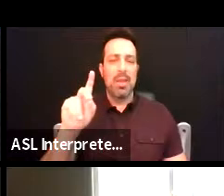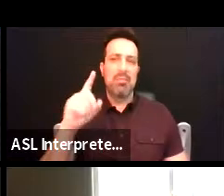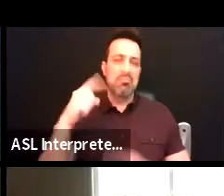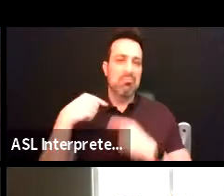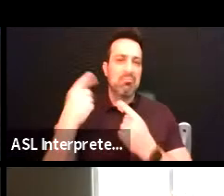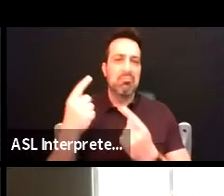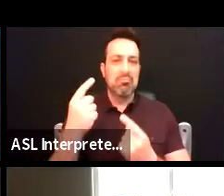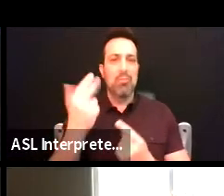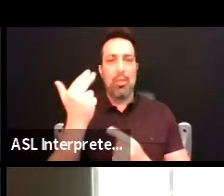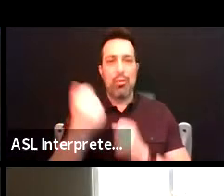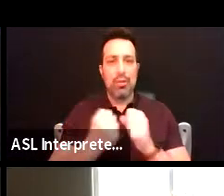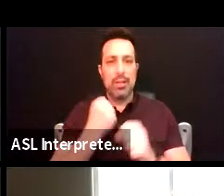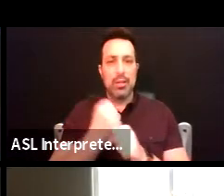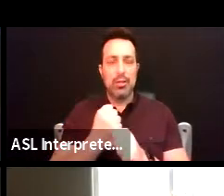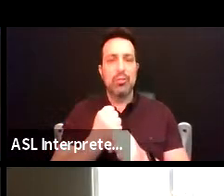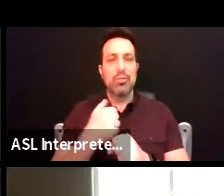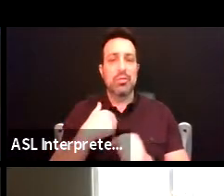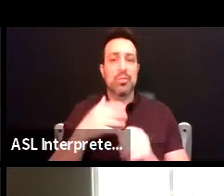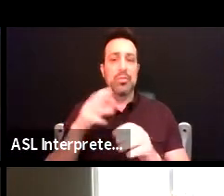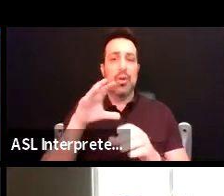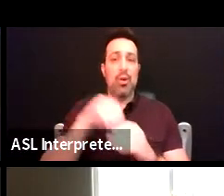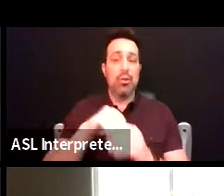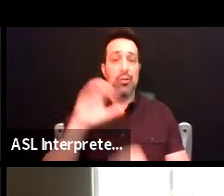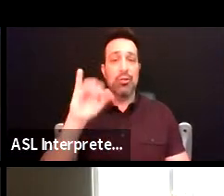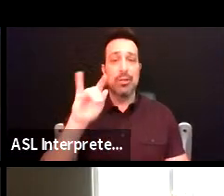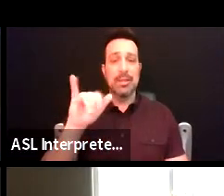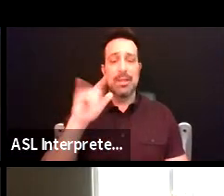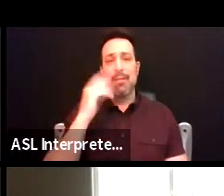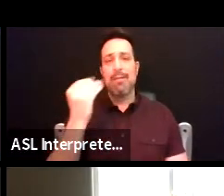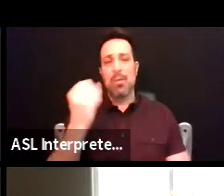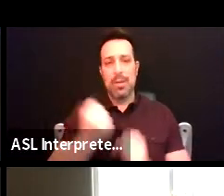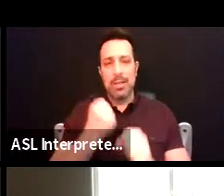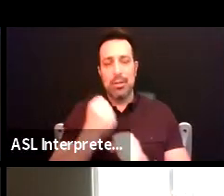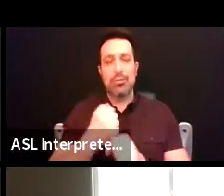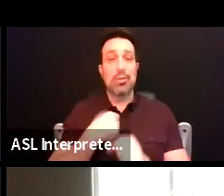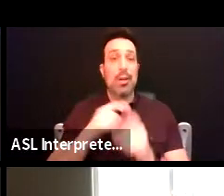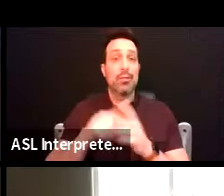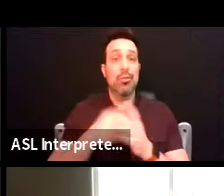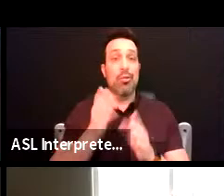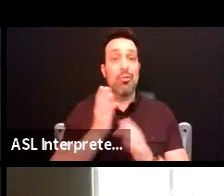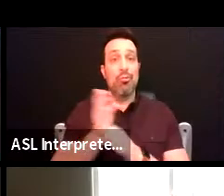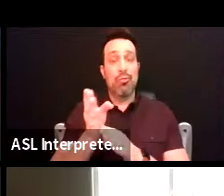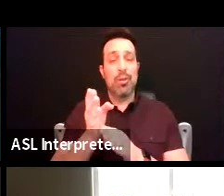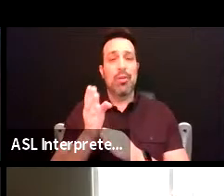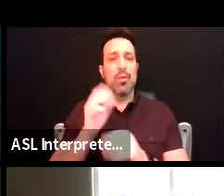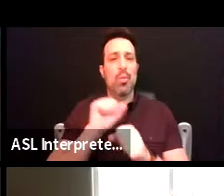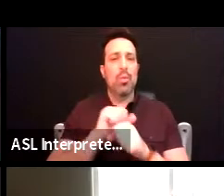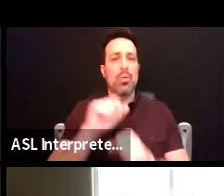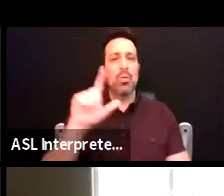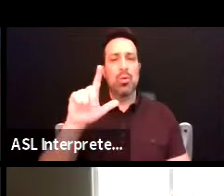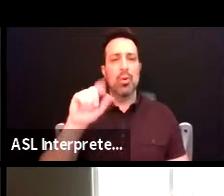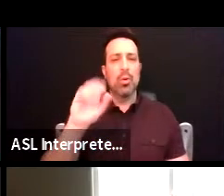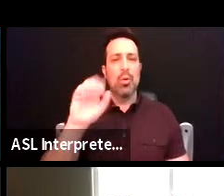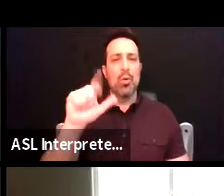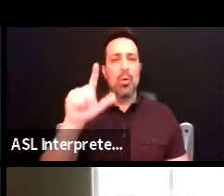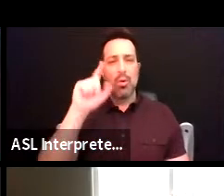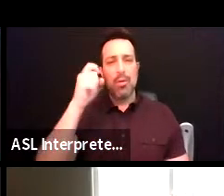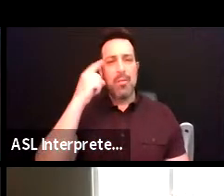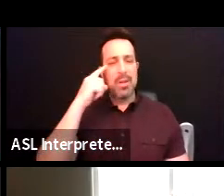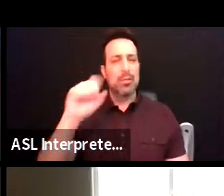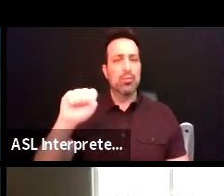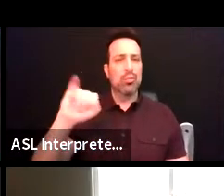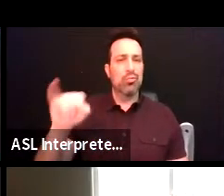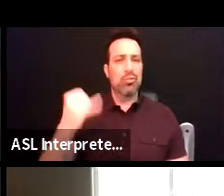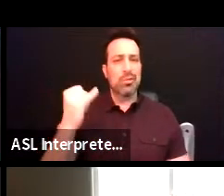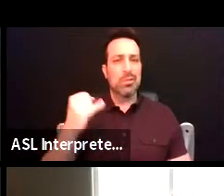about 13 years, been with the city about 14. And I started my career kind of working in local government around social justice issues